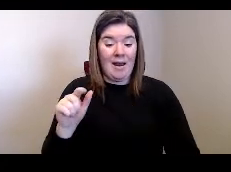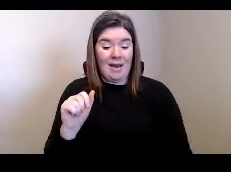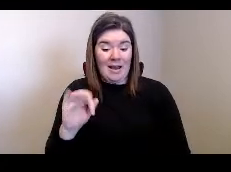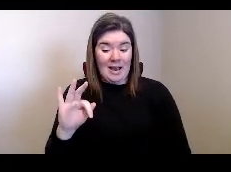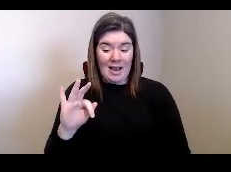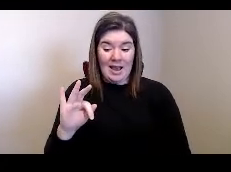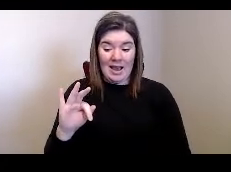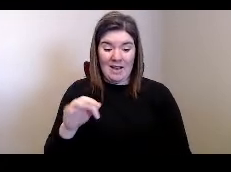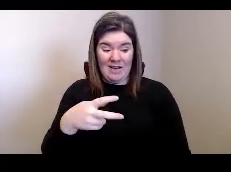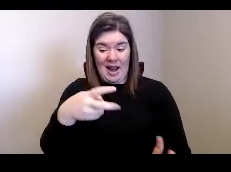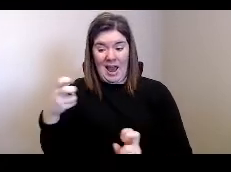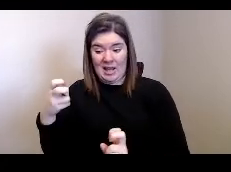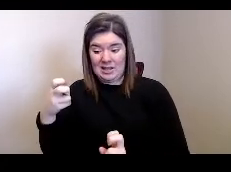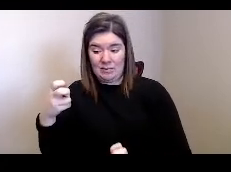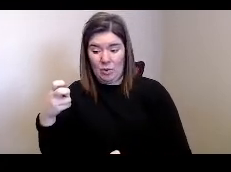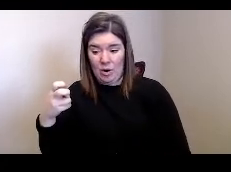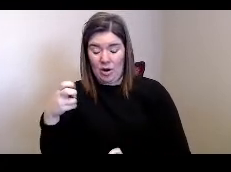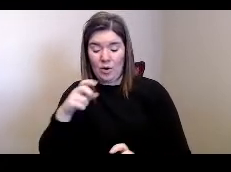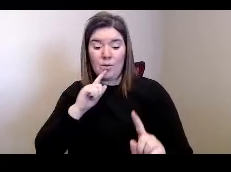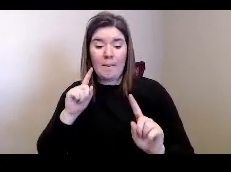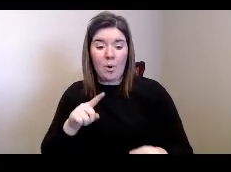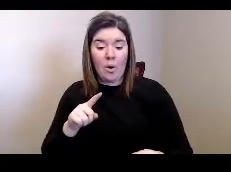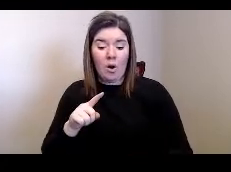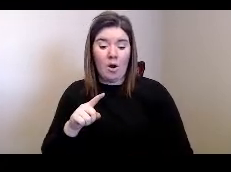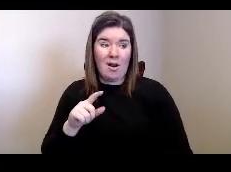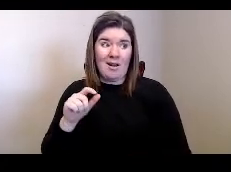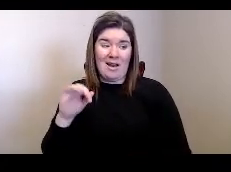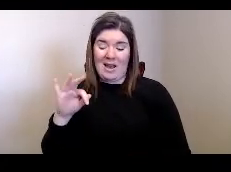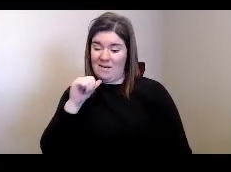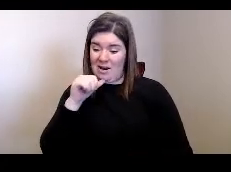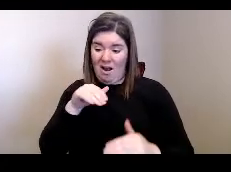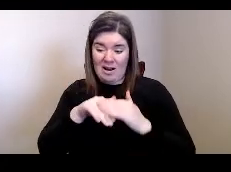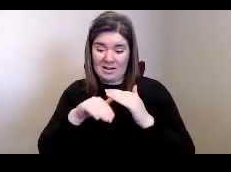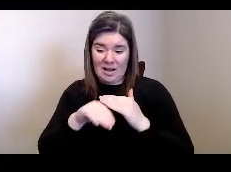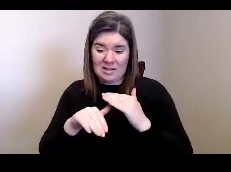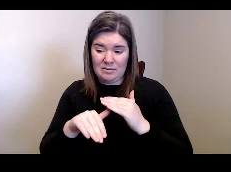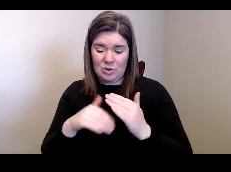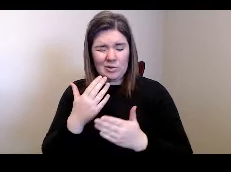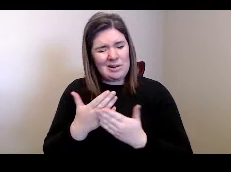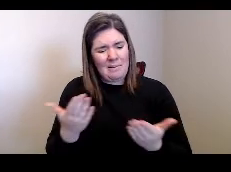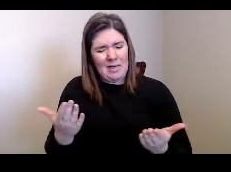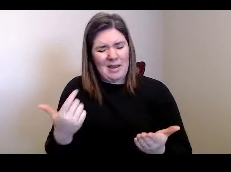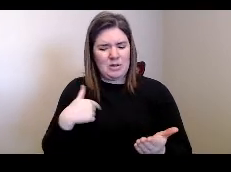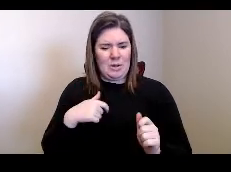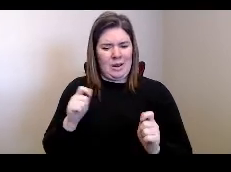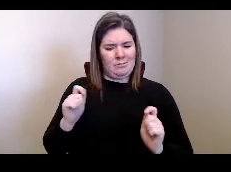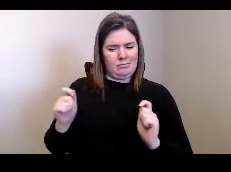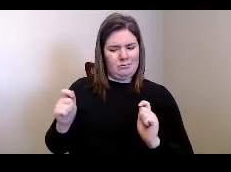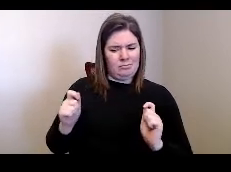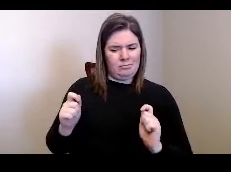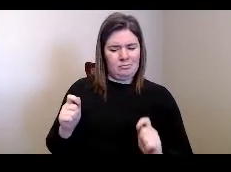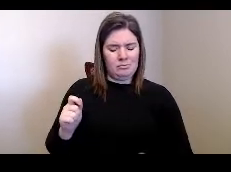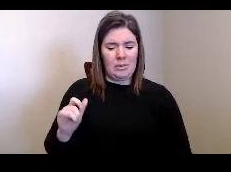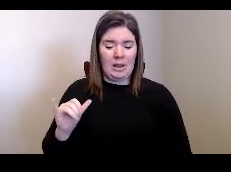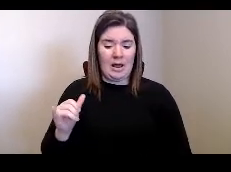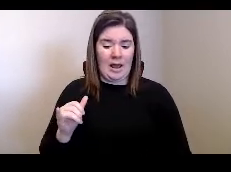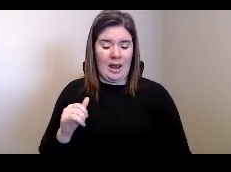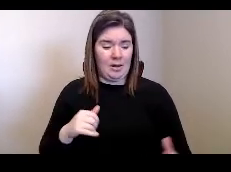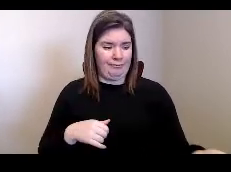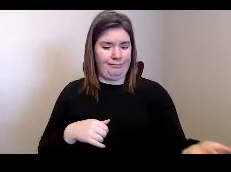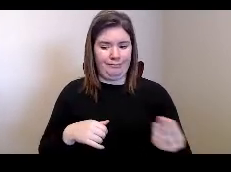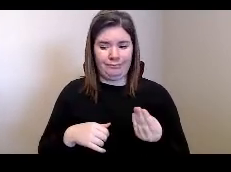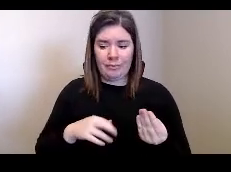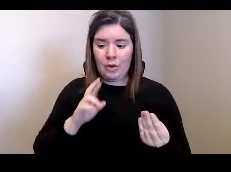reports, and if it's not accessible, there are some things that we might be able to do. For example, if you can get the report in